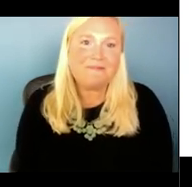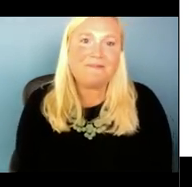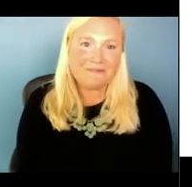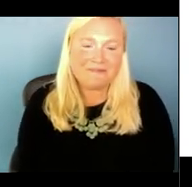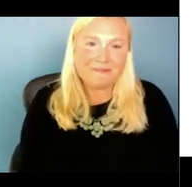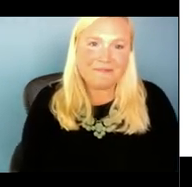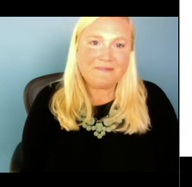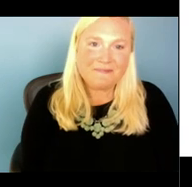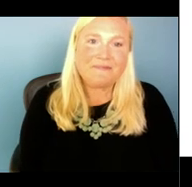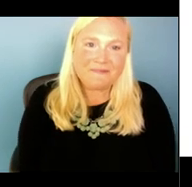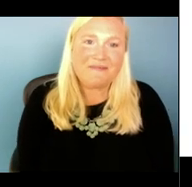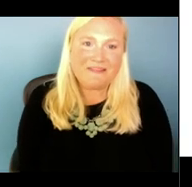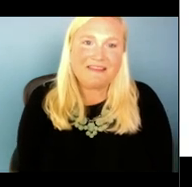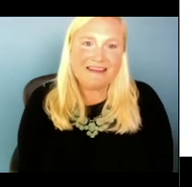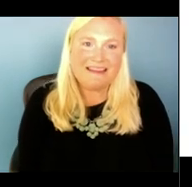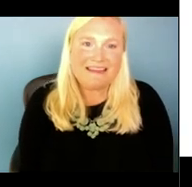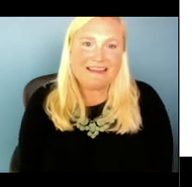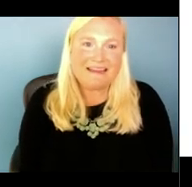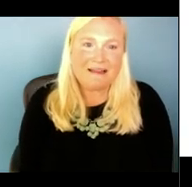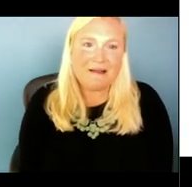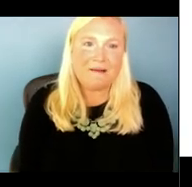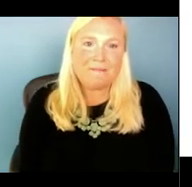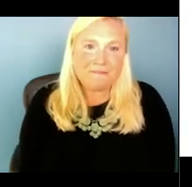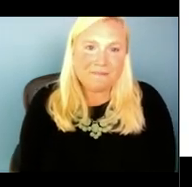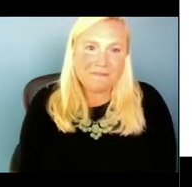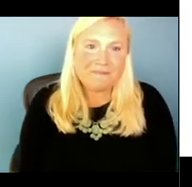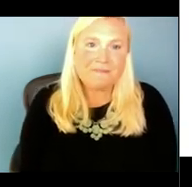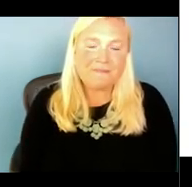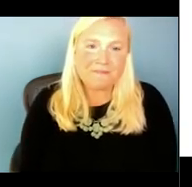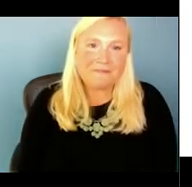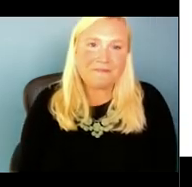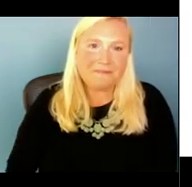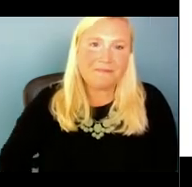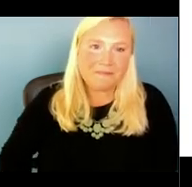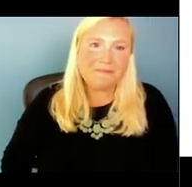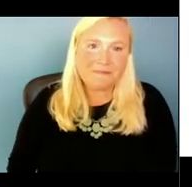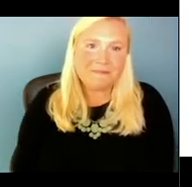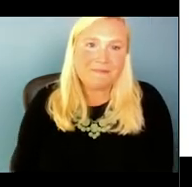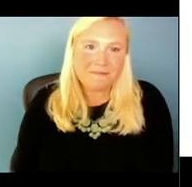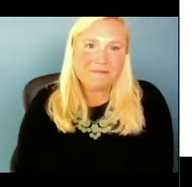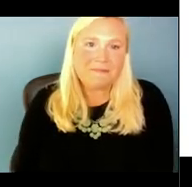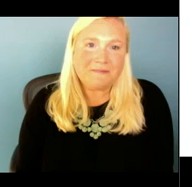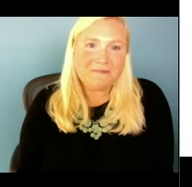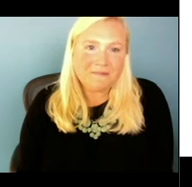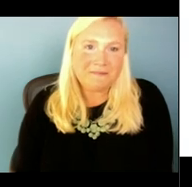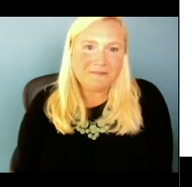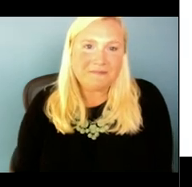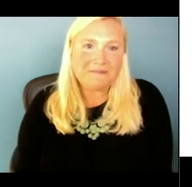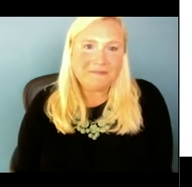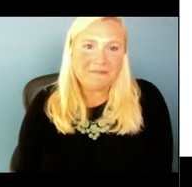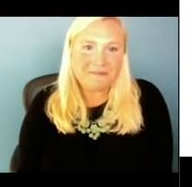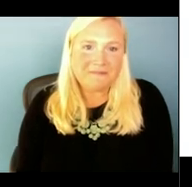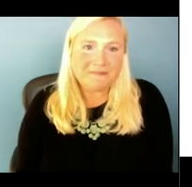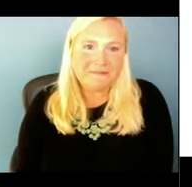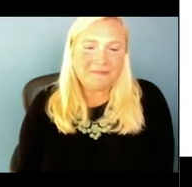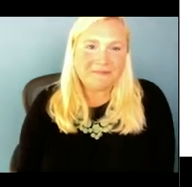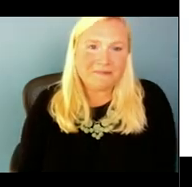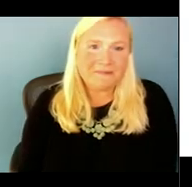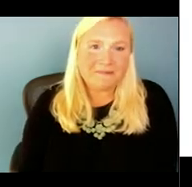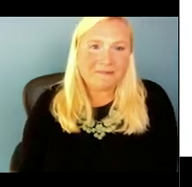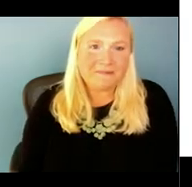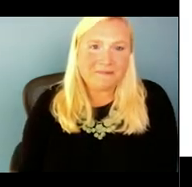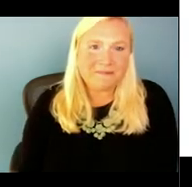have. I think earlier we were really talking about the humanity in building that rapport when you get to see your client as